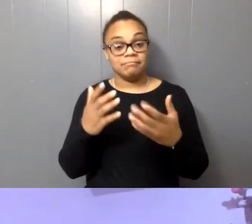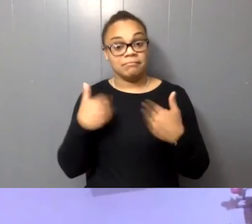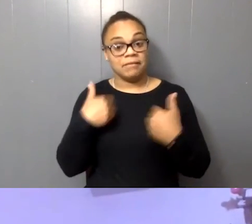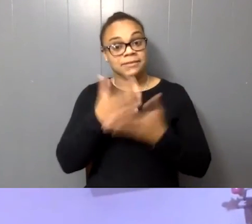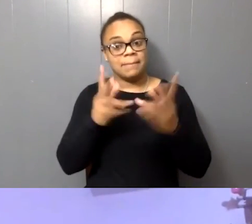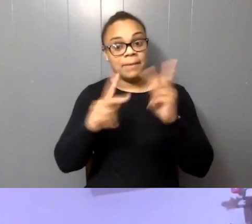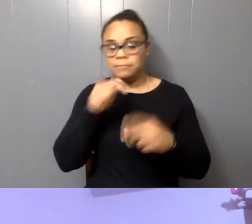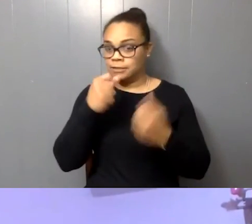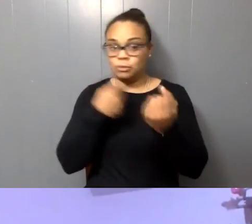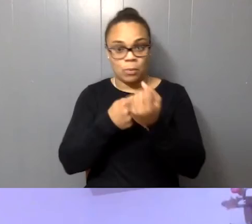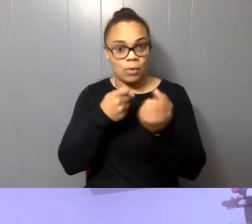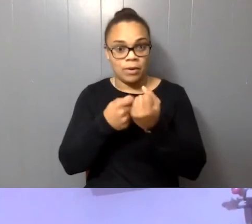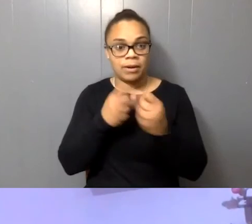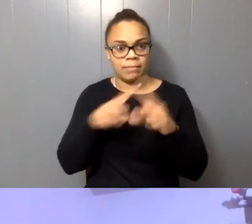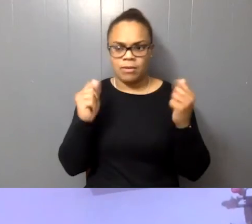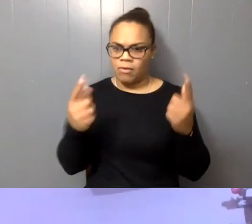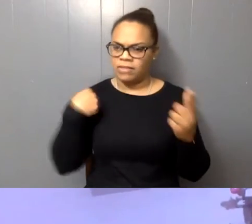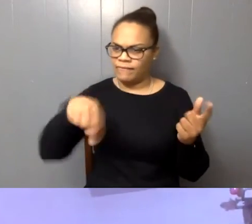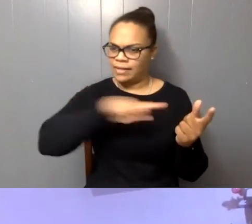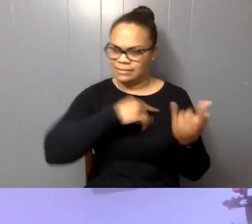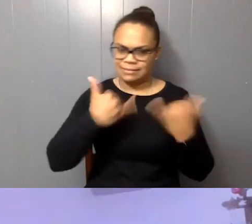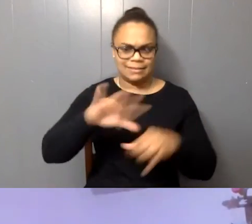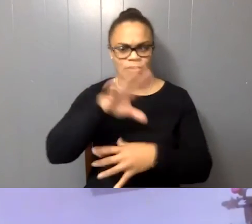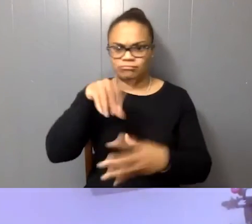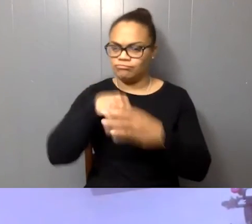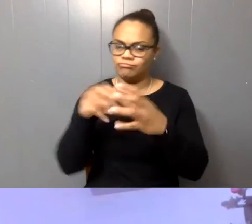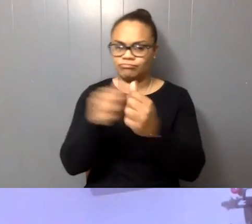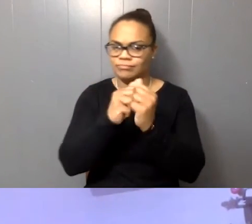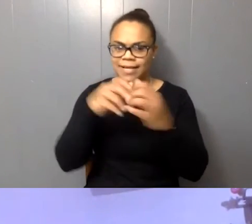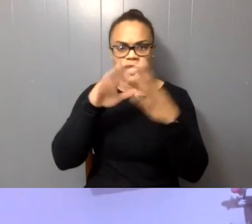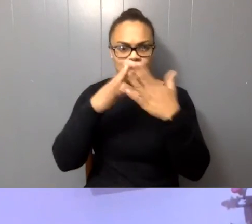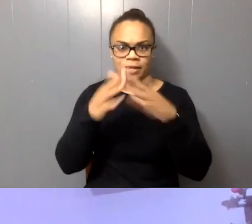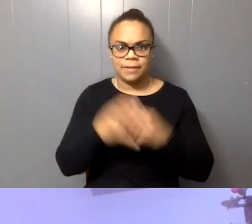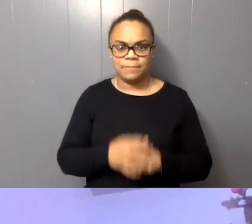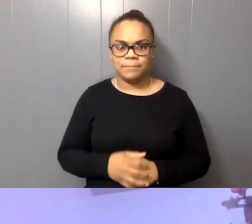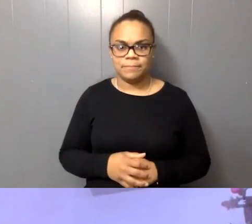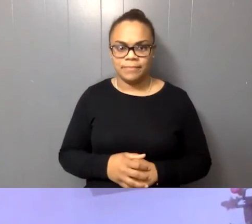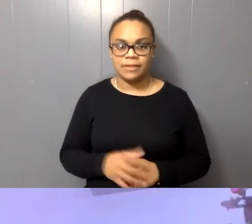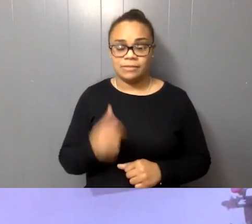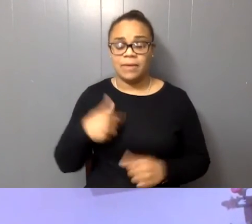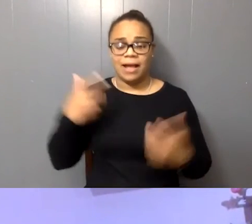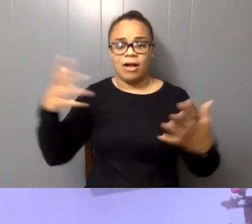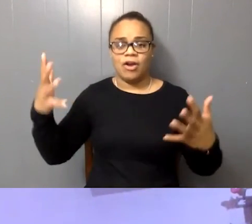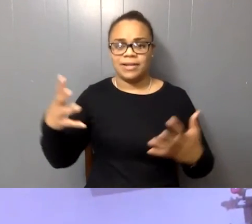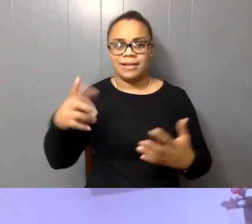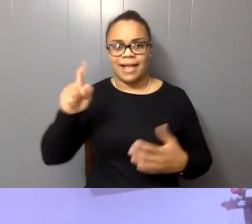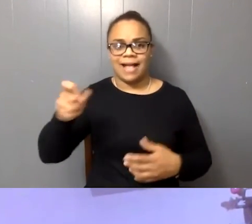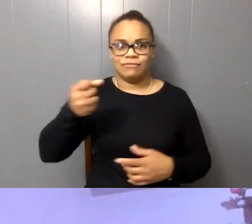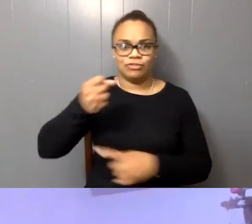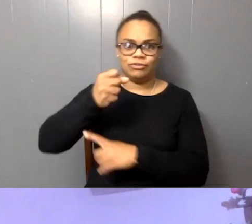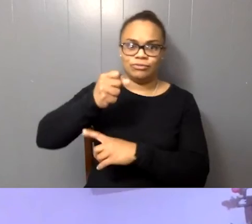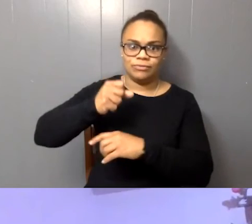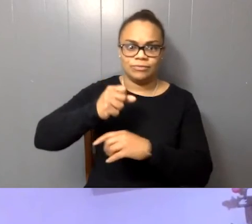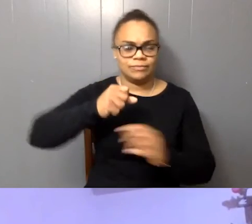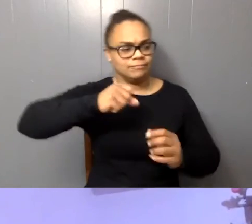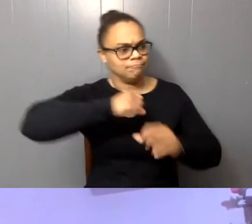are in the same space and everything. So I have had to defend transgender people many